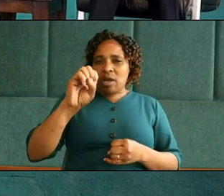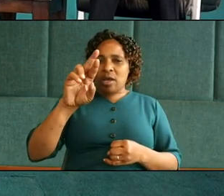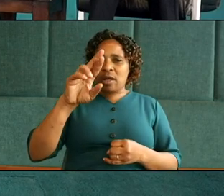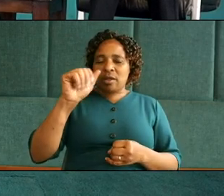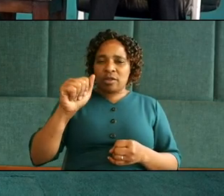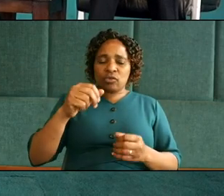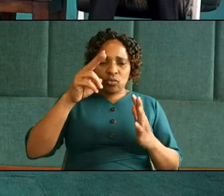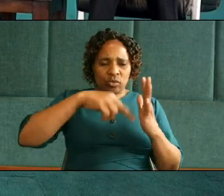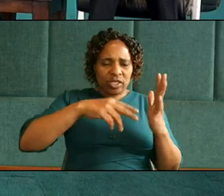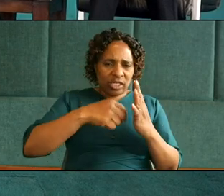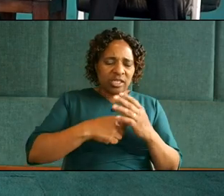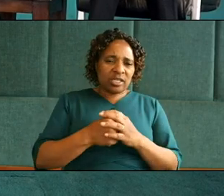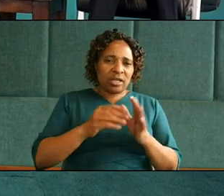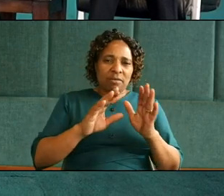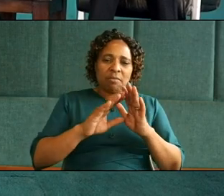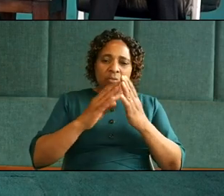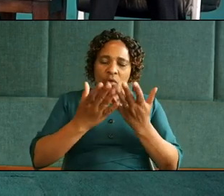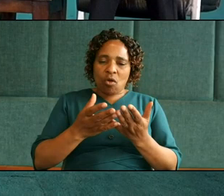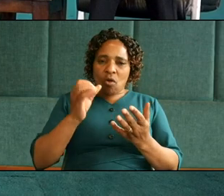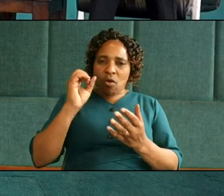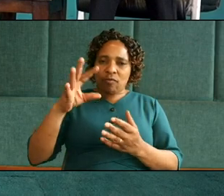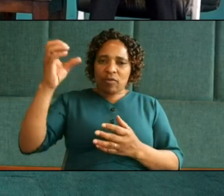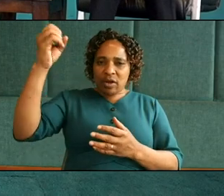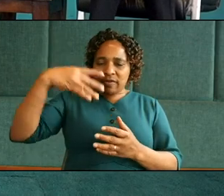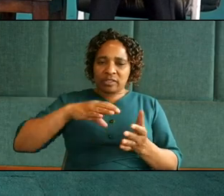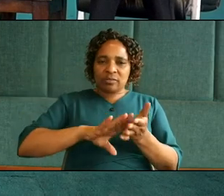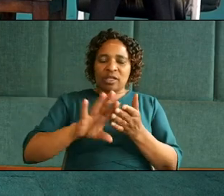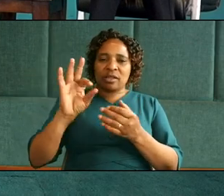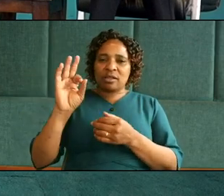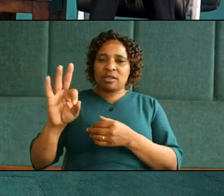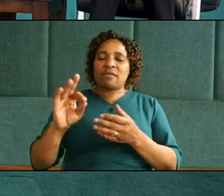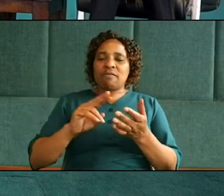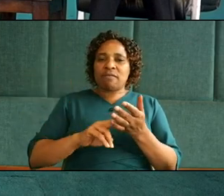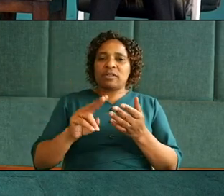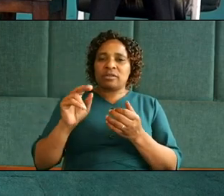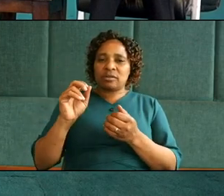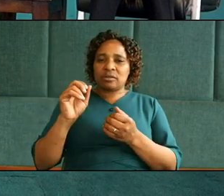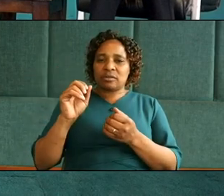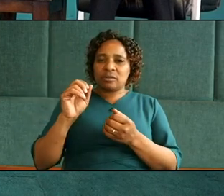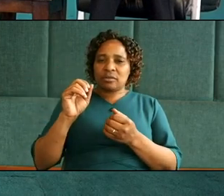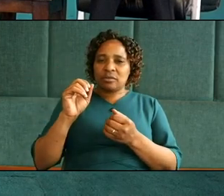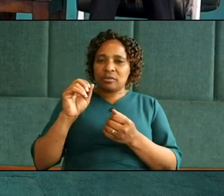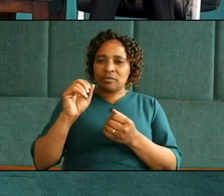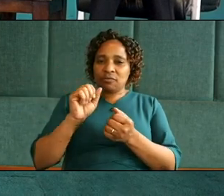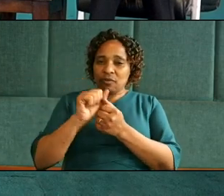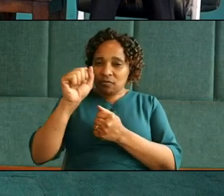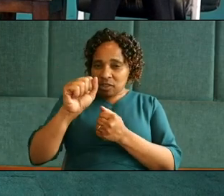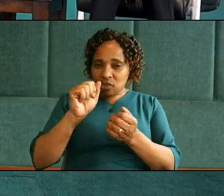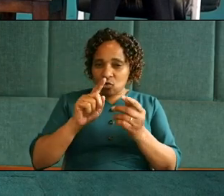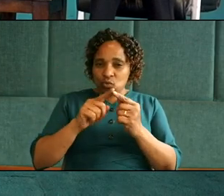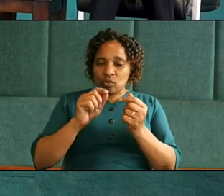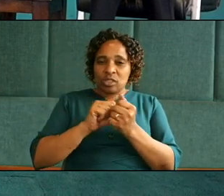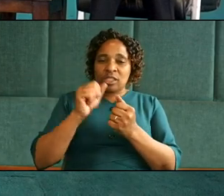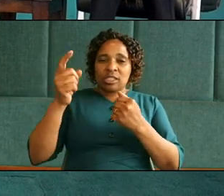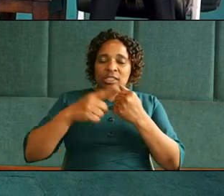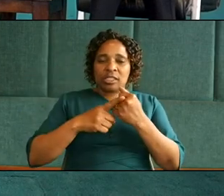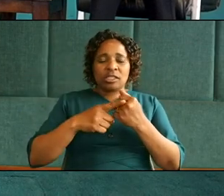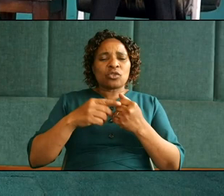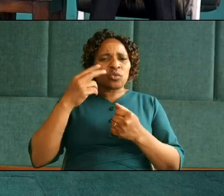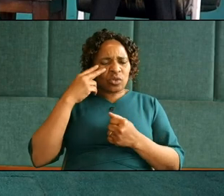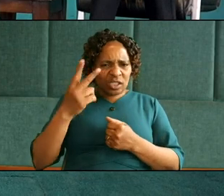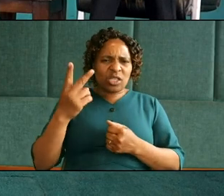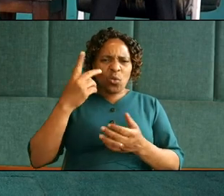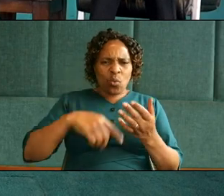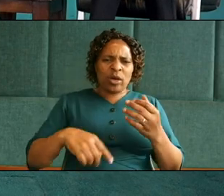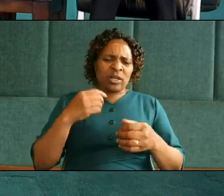book of Revelation, chapter 3, verse 15 to 16. So Revelation chapter 3, verse 15 to 16, just to see